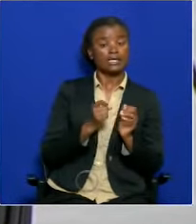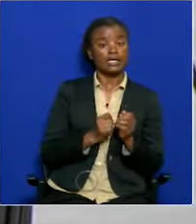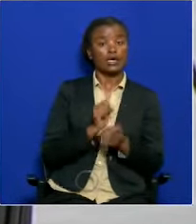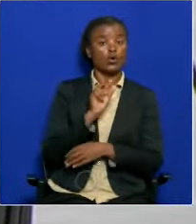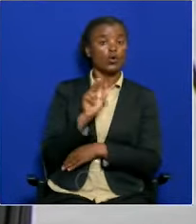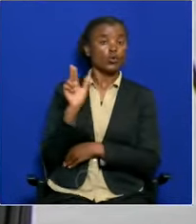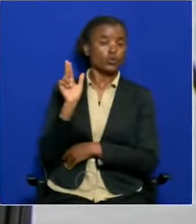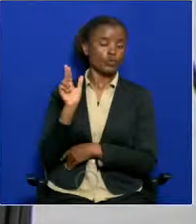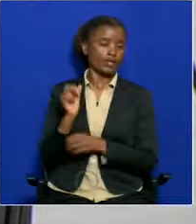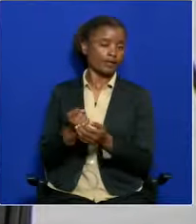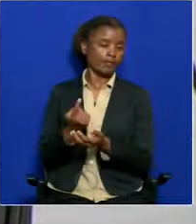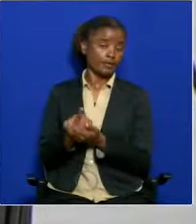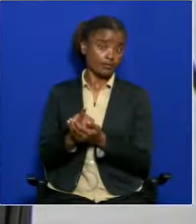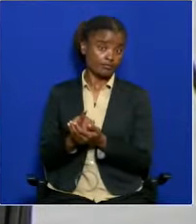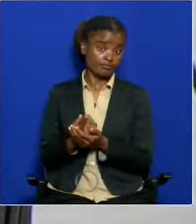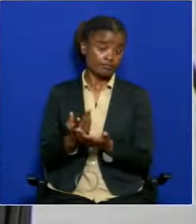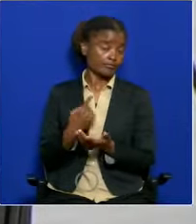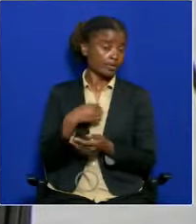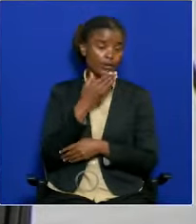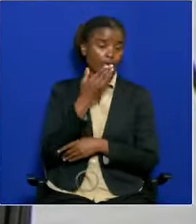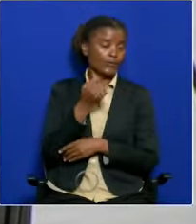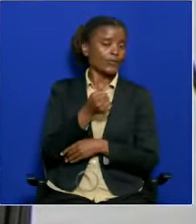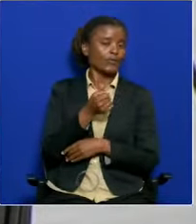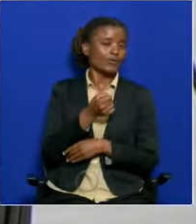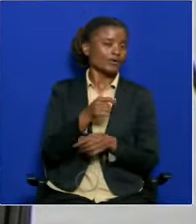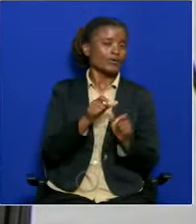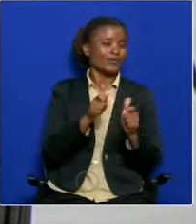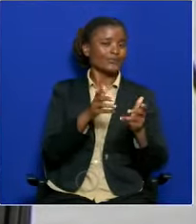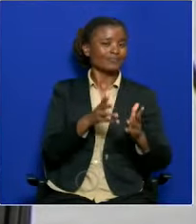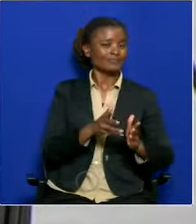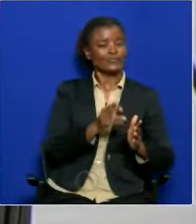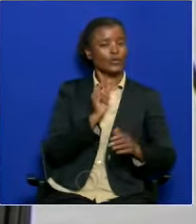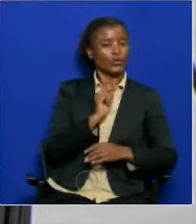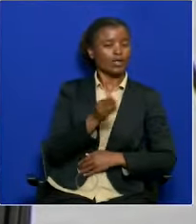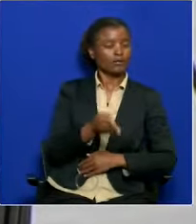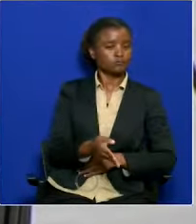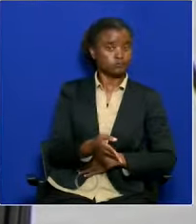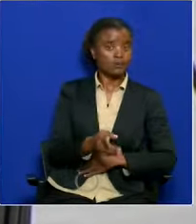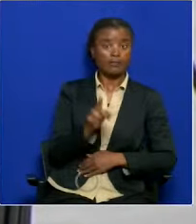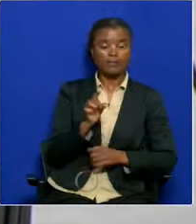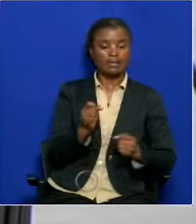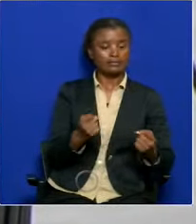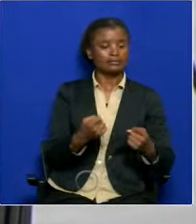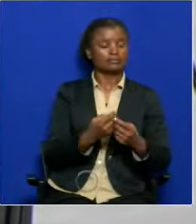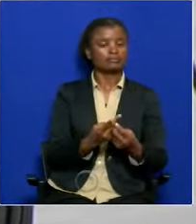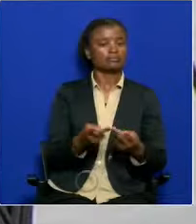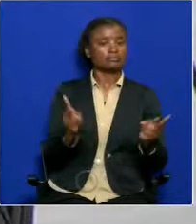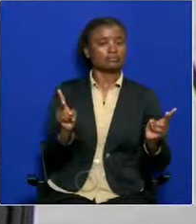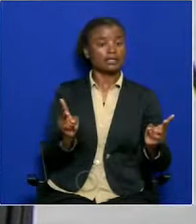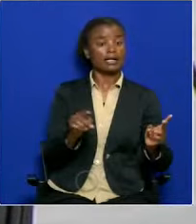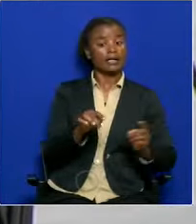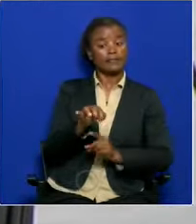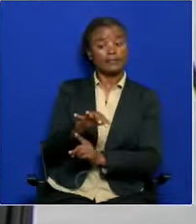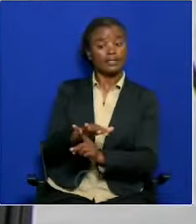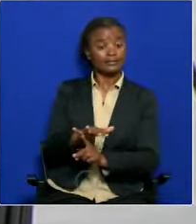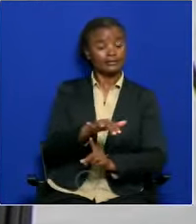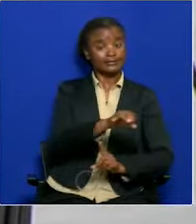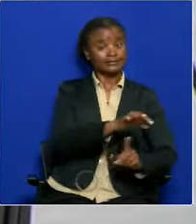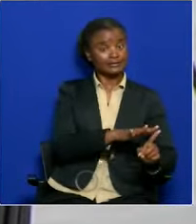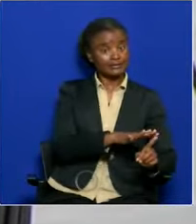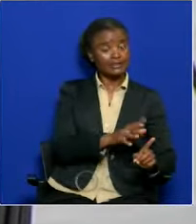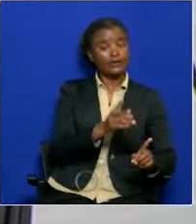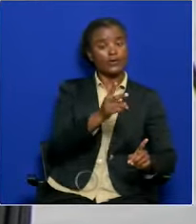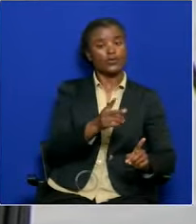administered. The apparent discrepancy between the place commissioning and the